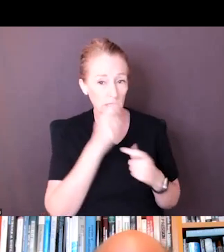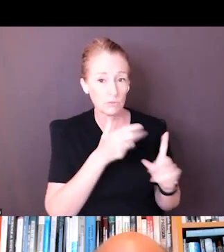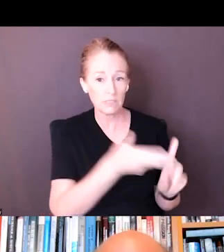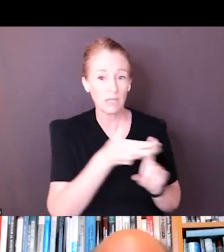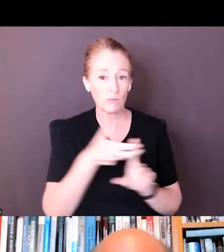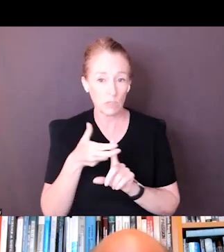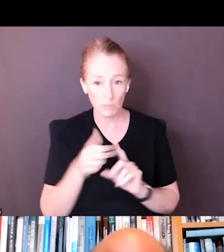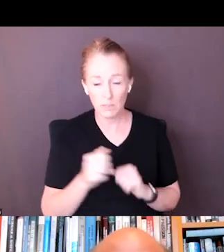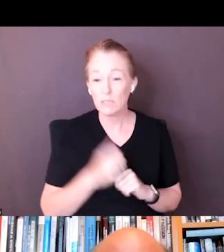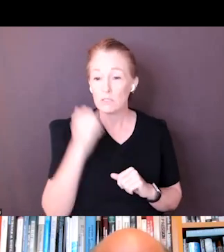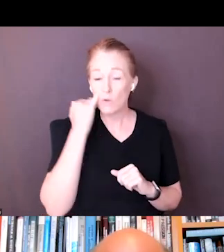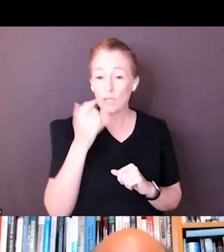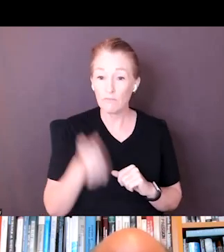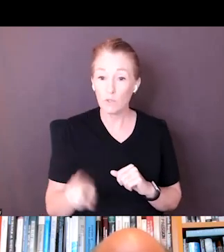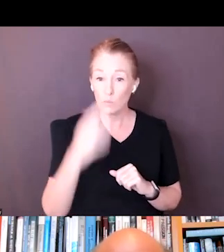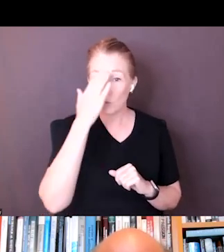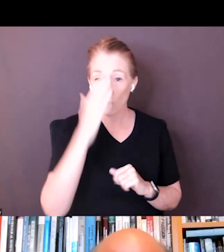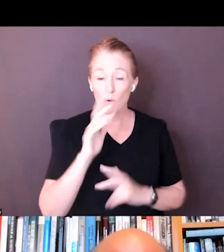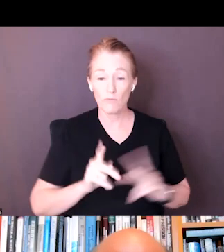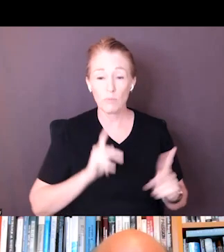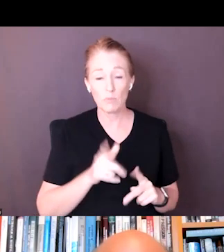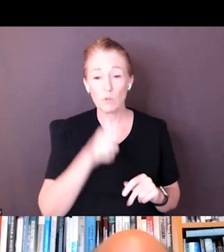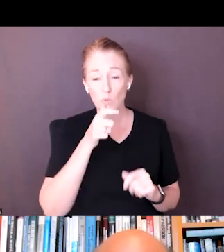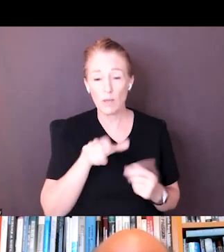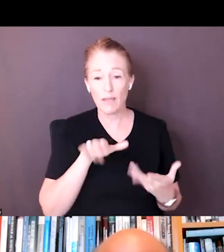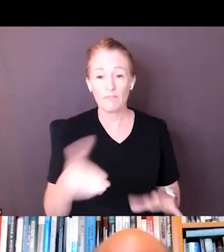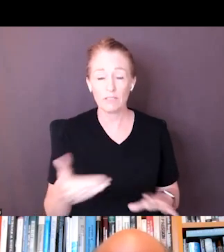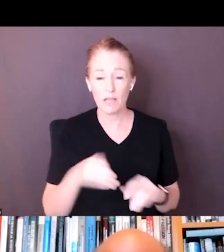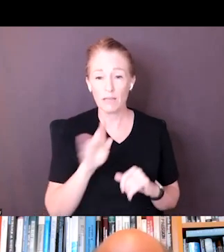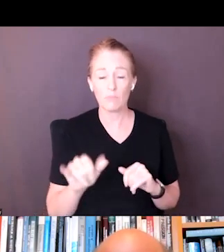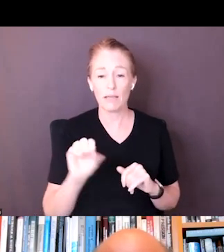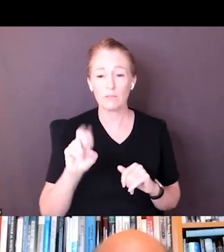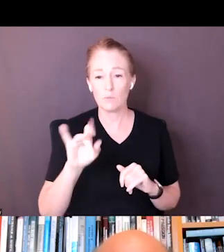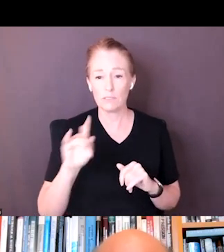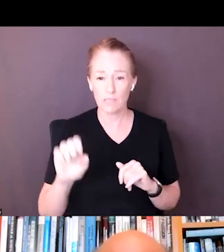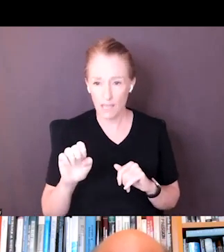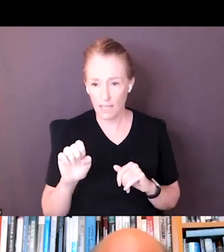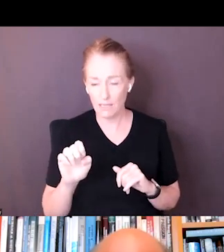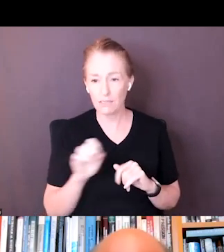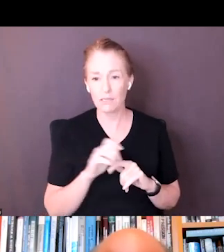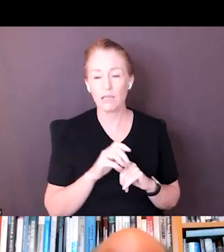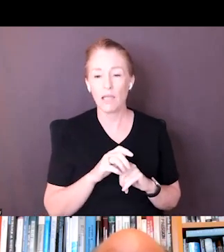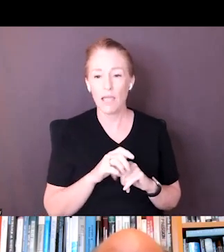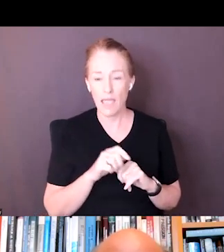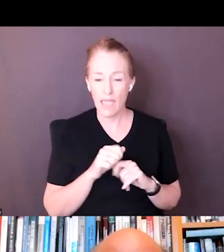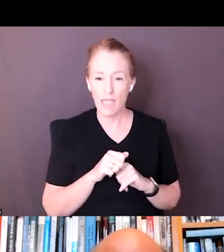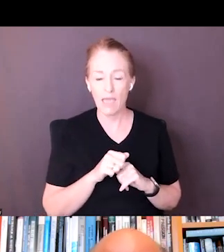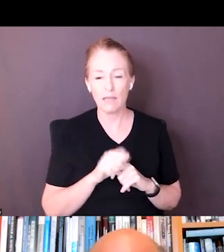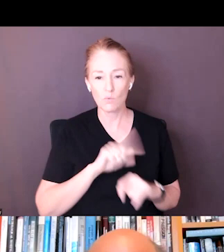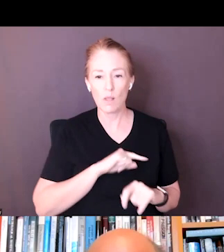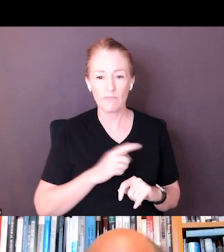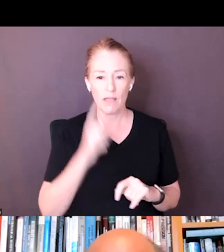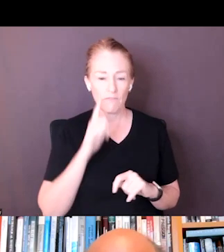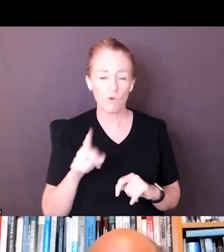If you know of people who have died by suicide and maybe qualify for this psychological autopsy study,